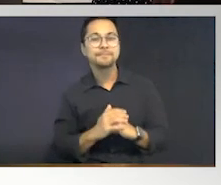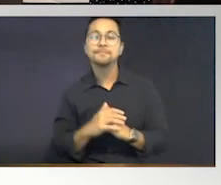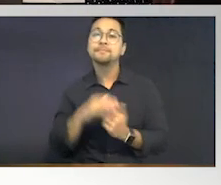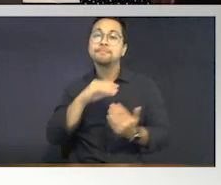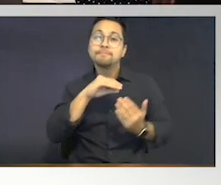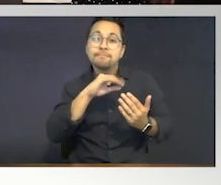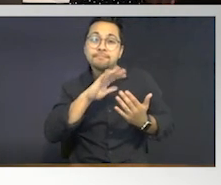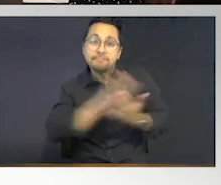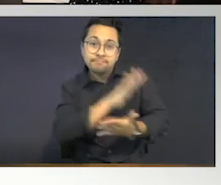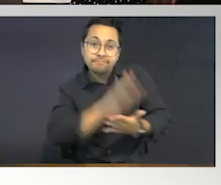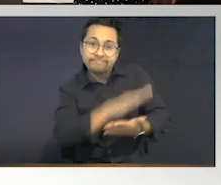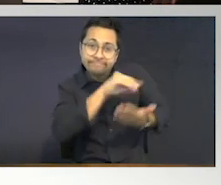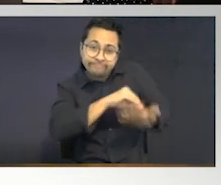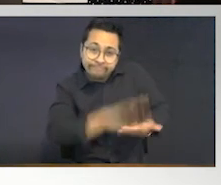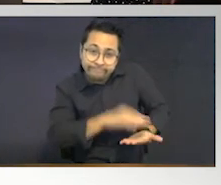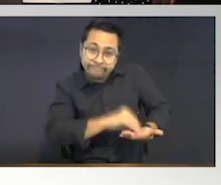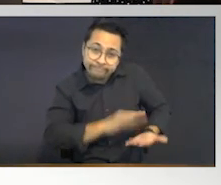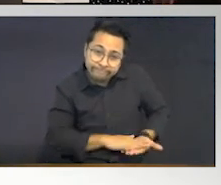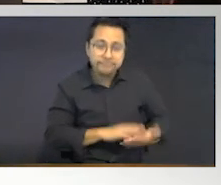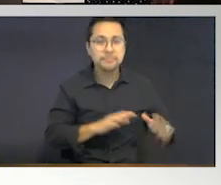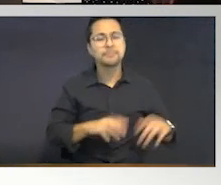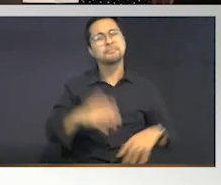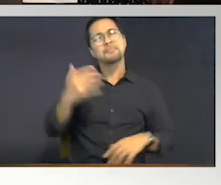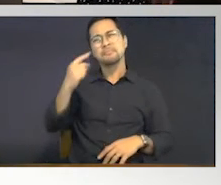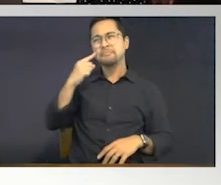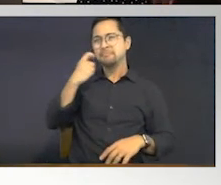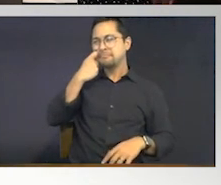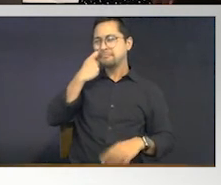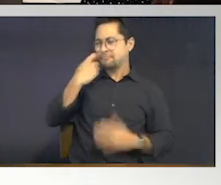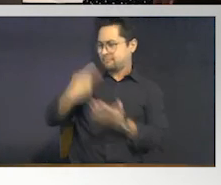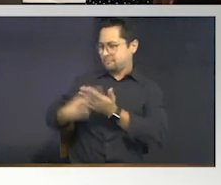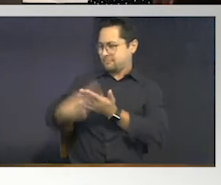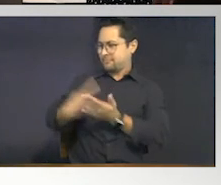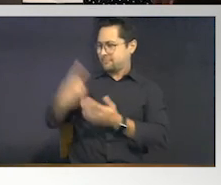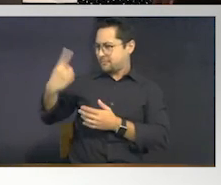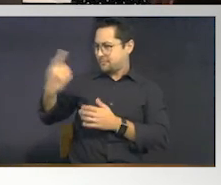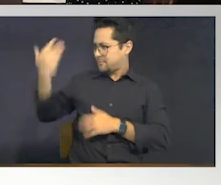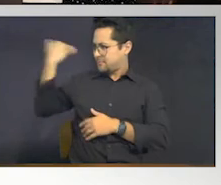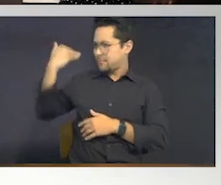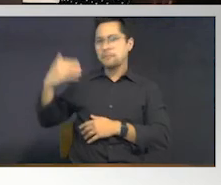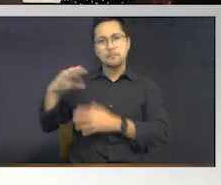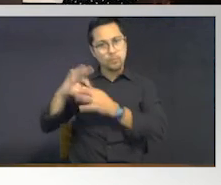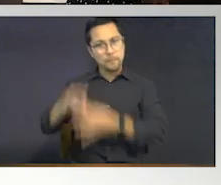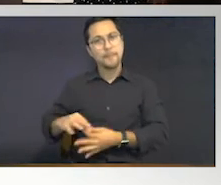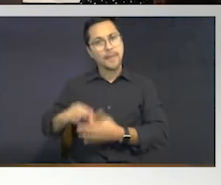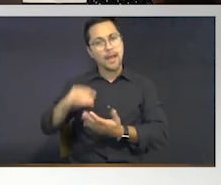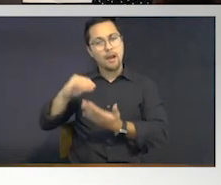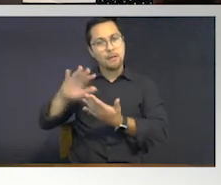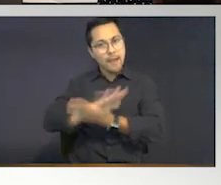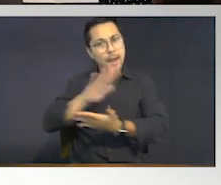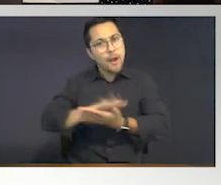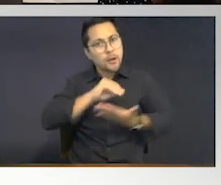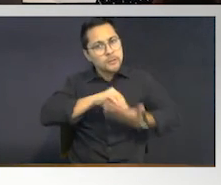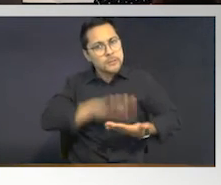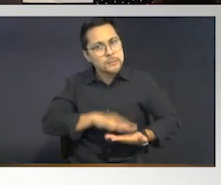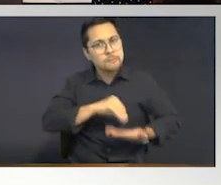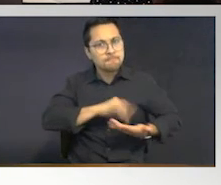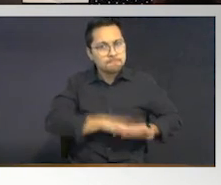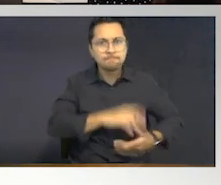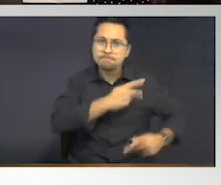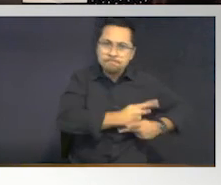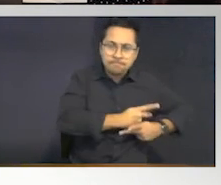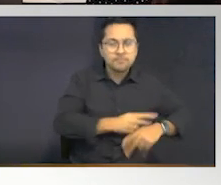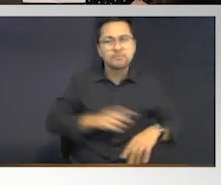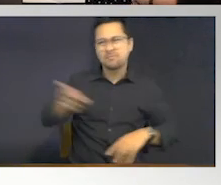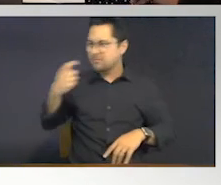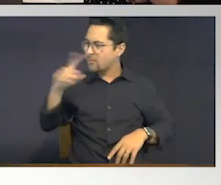keeping. I know I talked to somebody earlier before we started about record keeping, and she said she only had